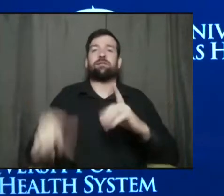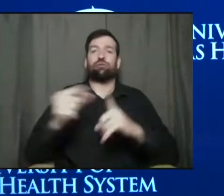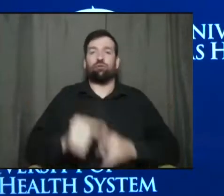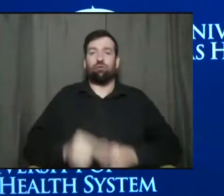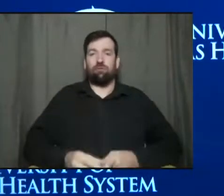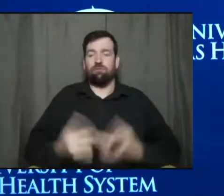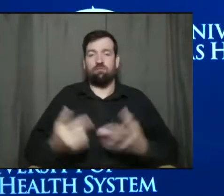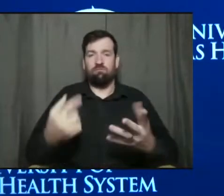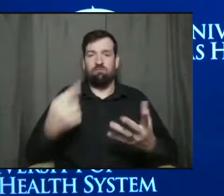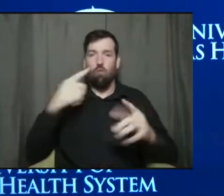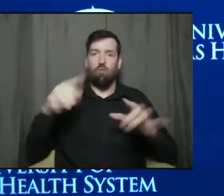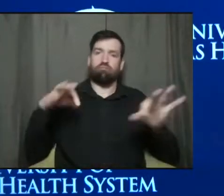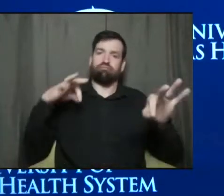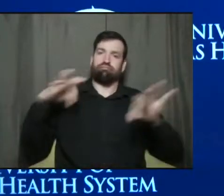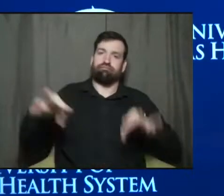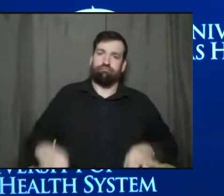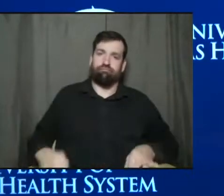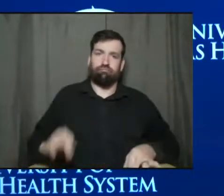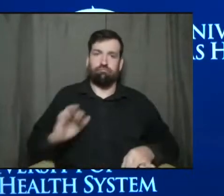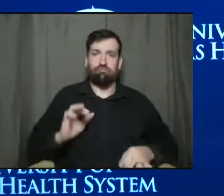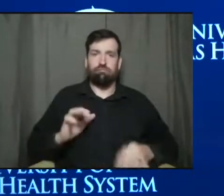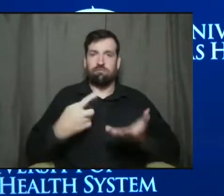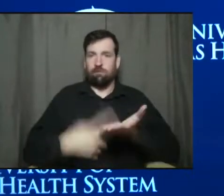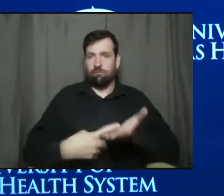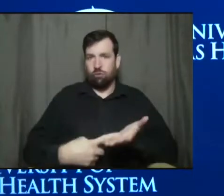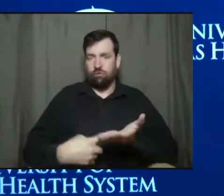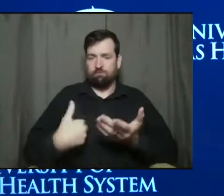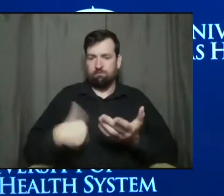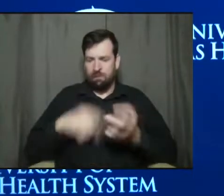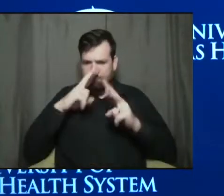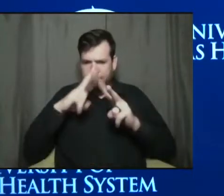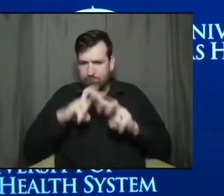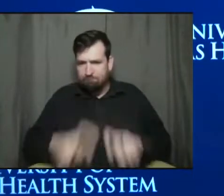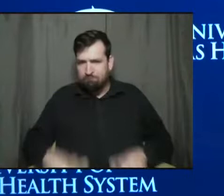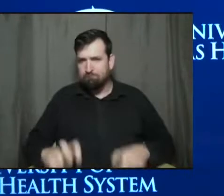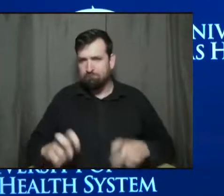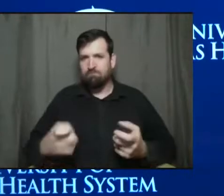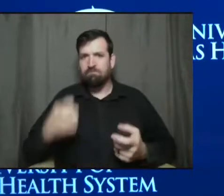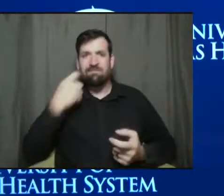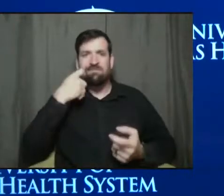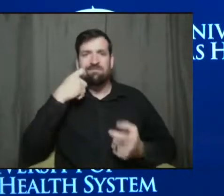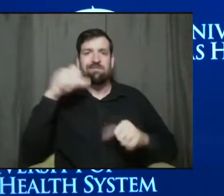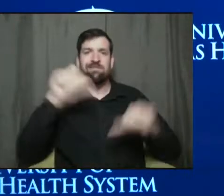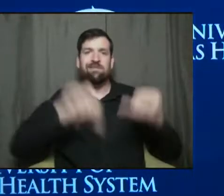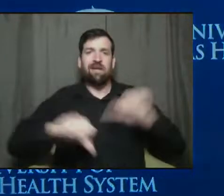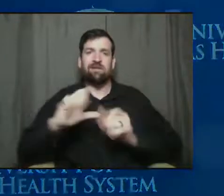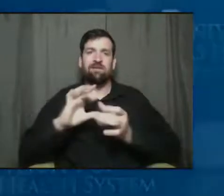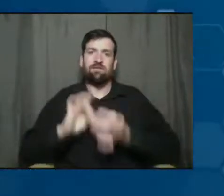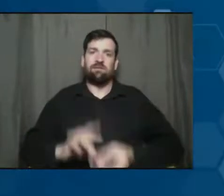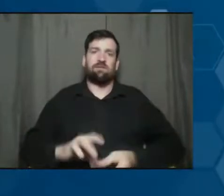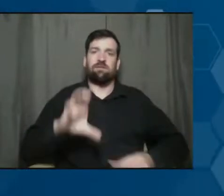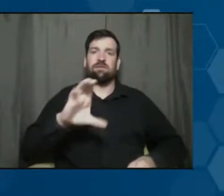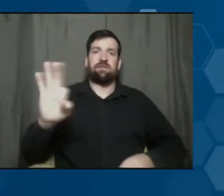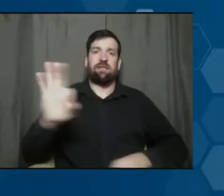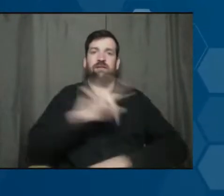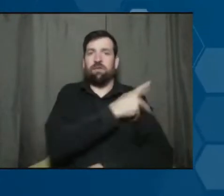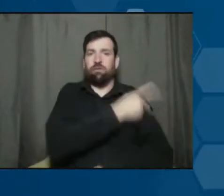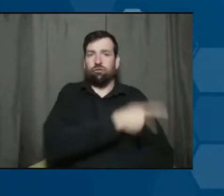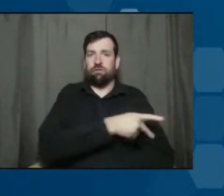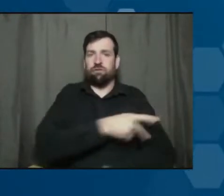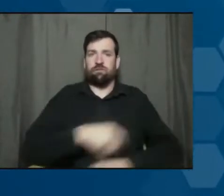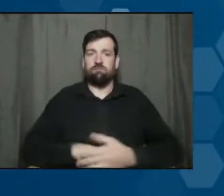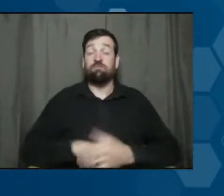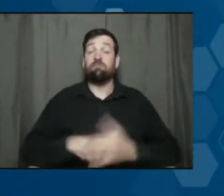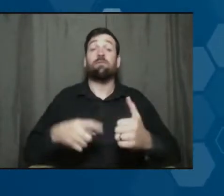our conversation as we scrutinize the latest science that involves CF patients. Let's begin